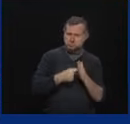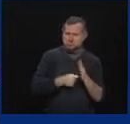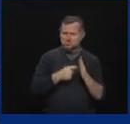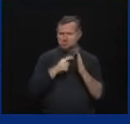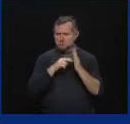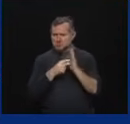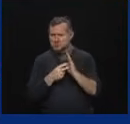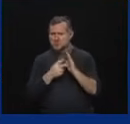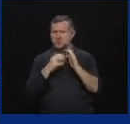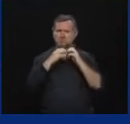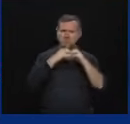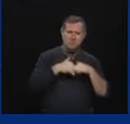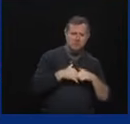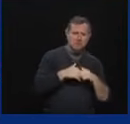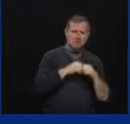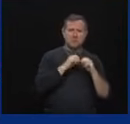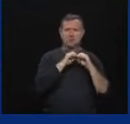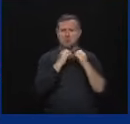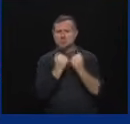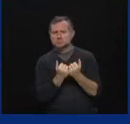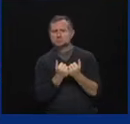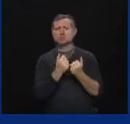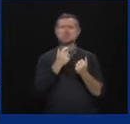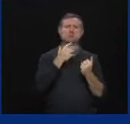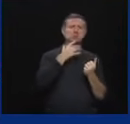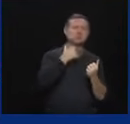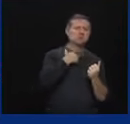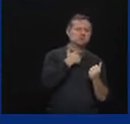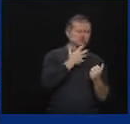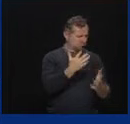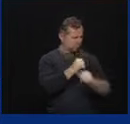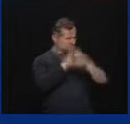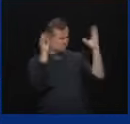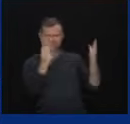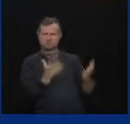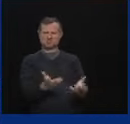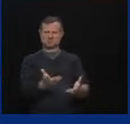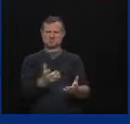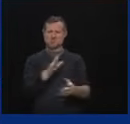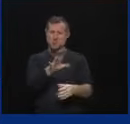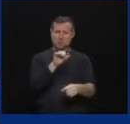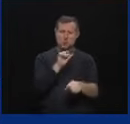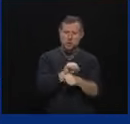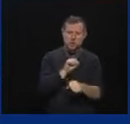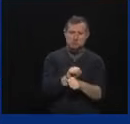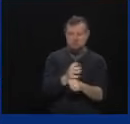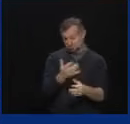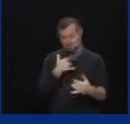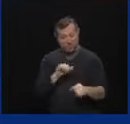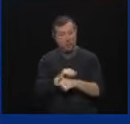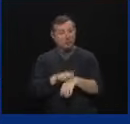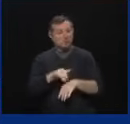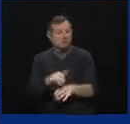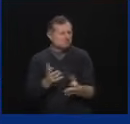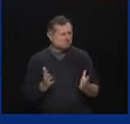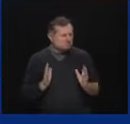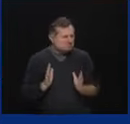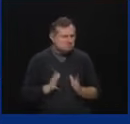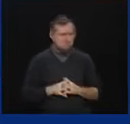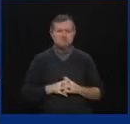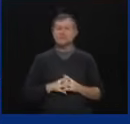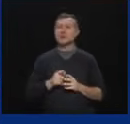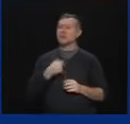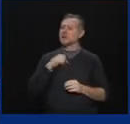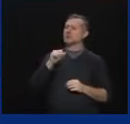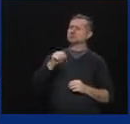been factored? We want the full picture, and they're working on that. And there is a strong economic impact